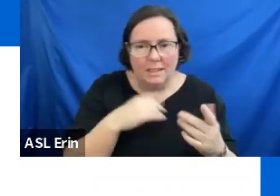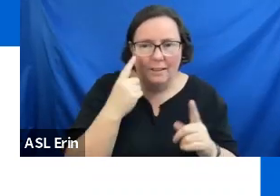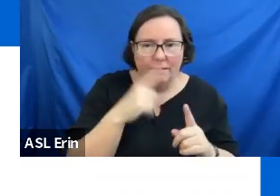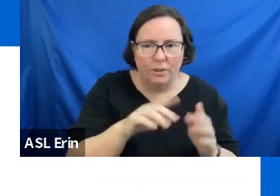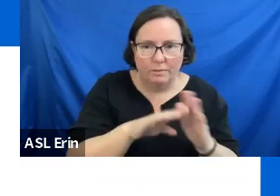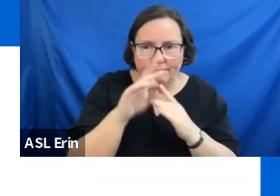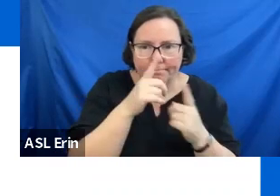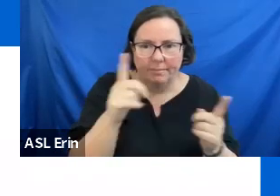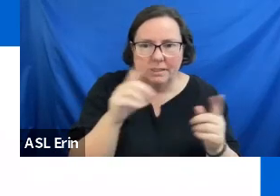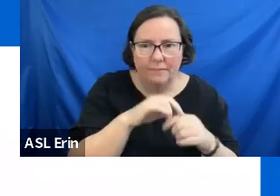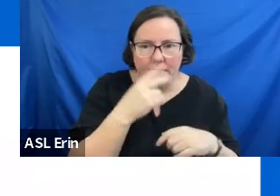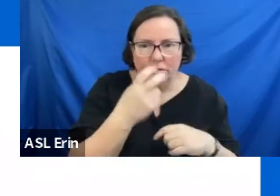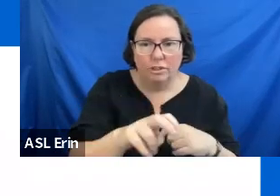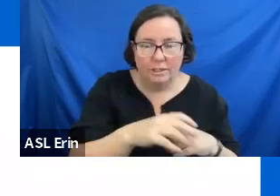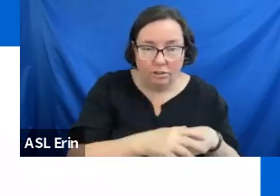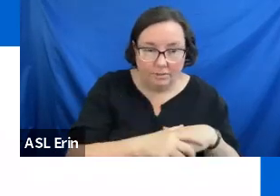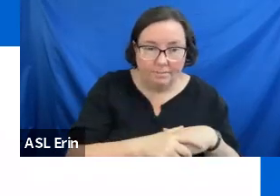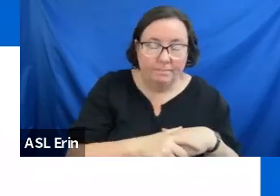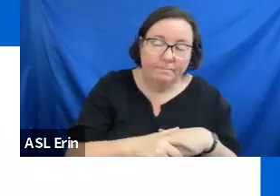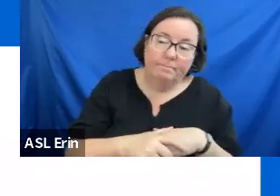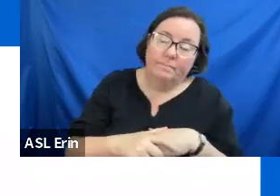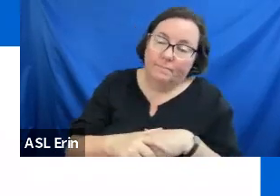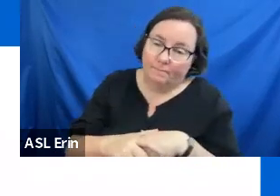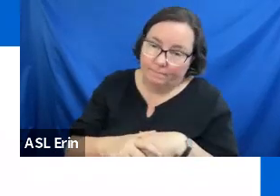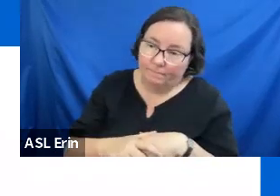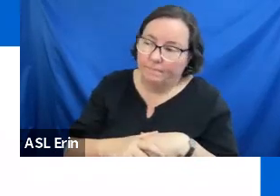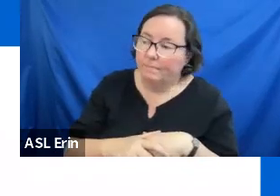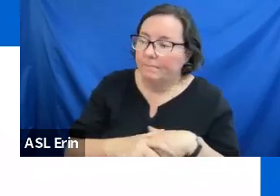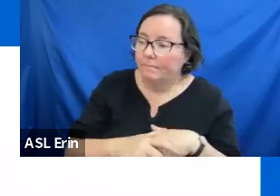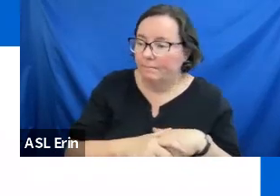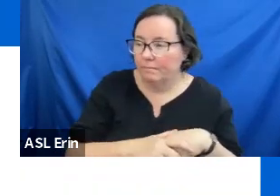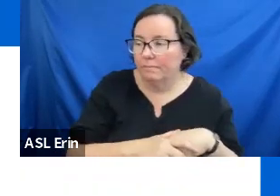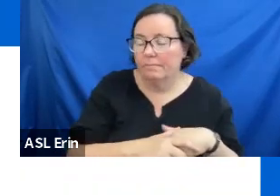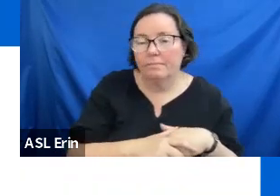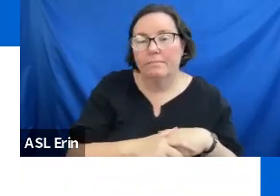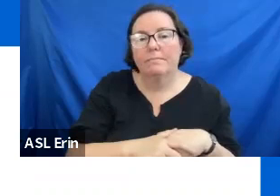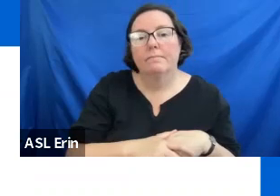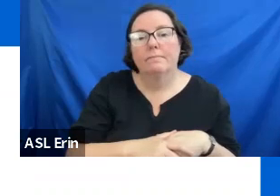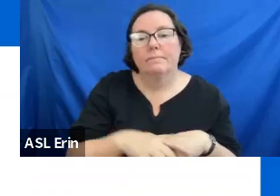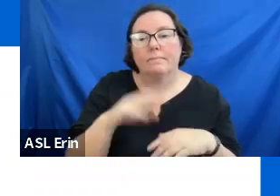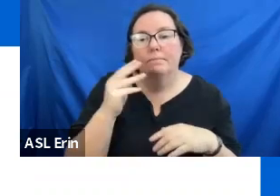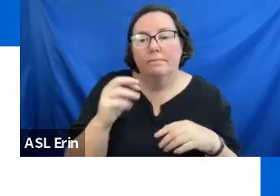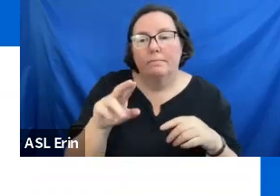be successful in the transition. Thank you. Mr. Contenpassis and then Mr. Kreger.